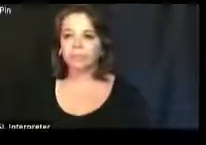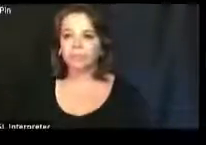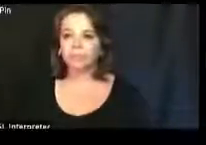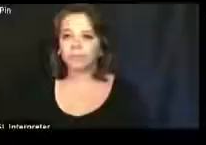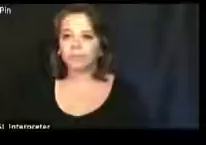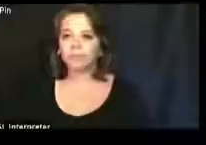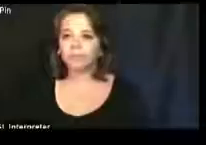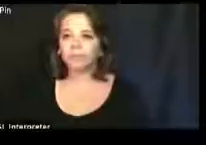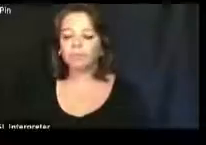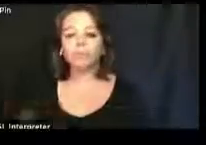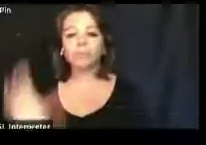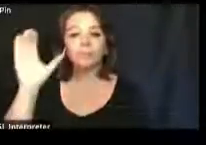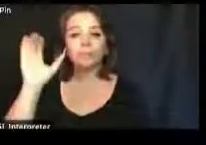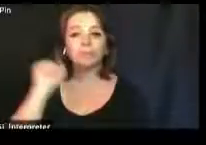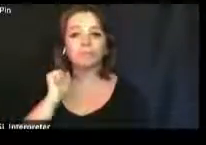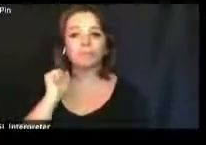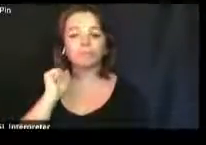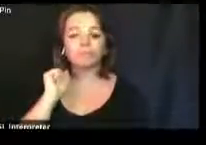Zero